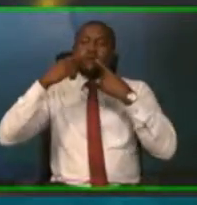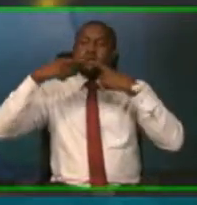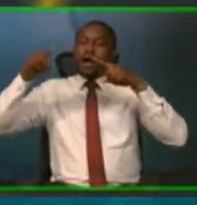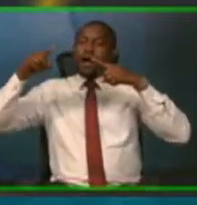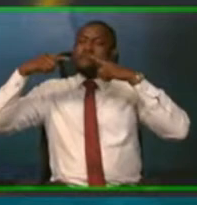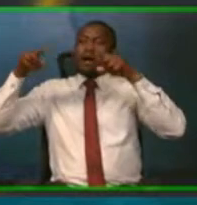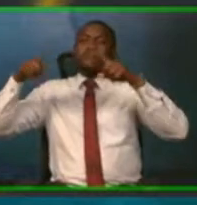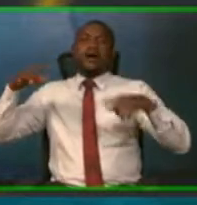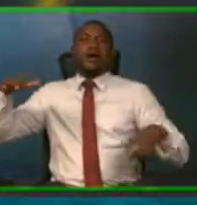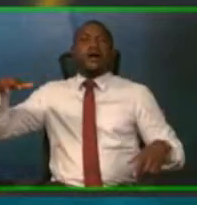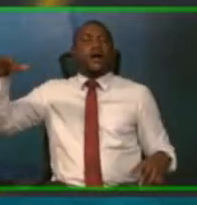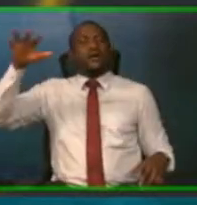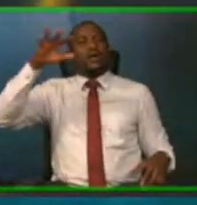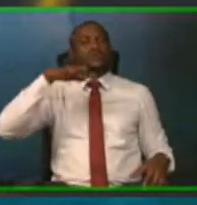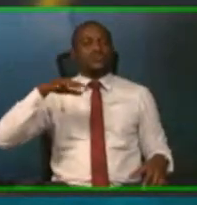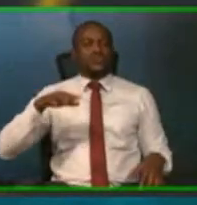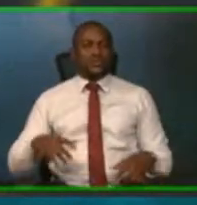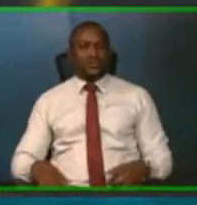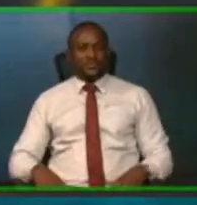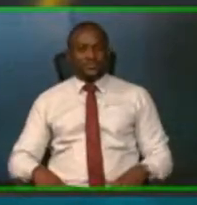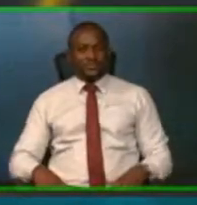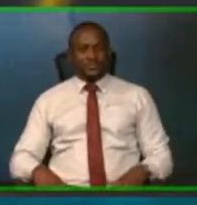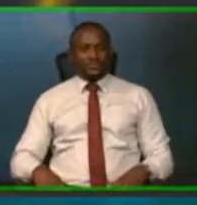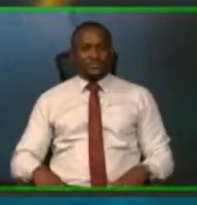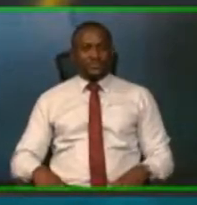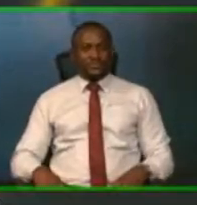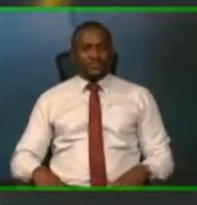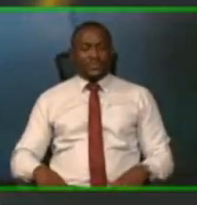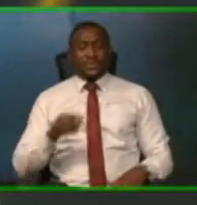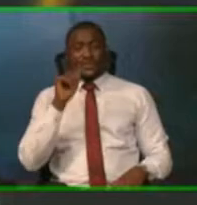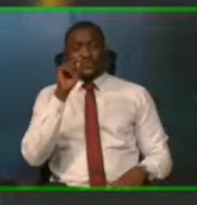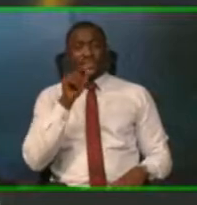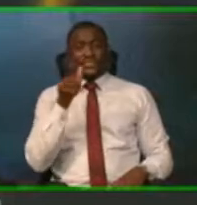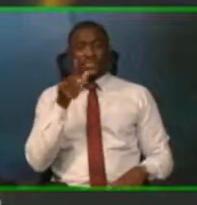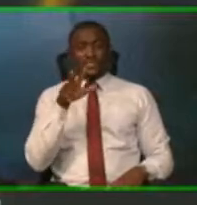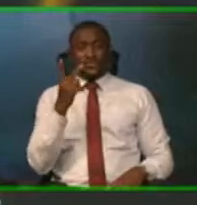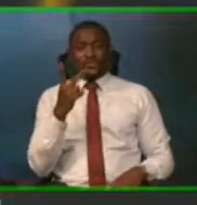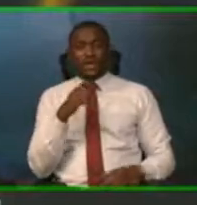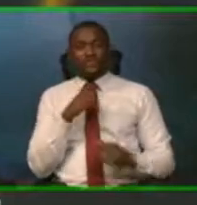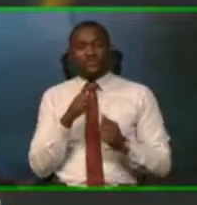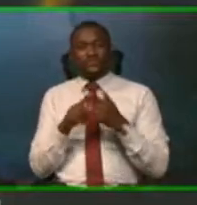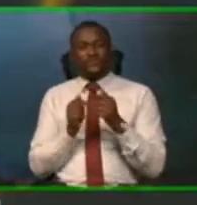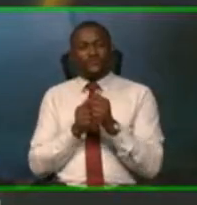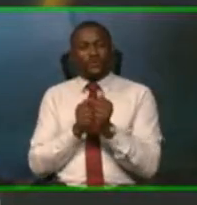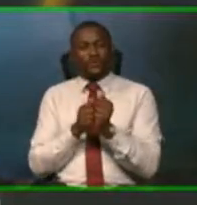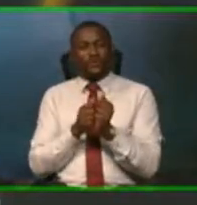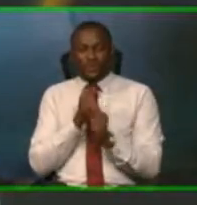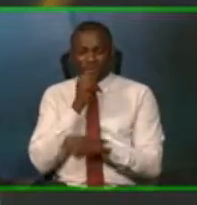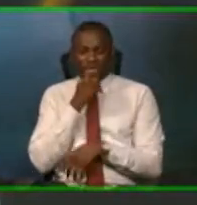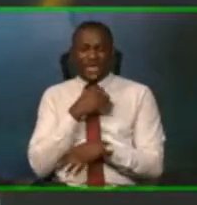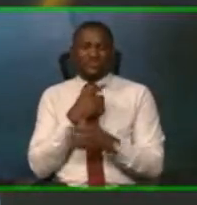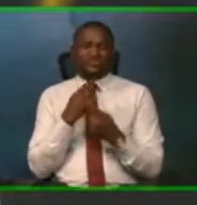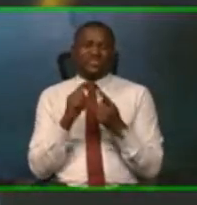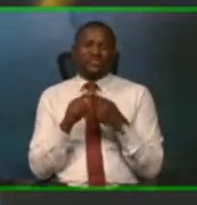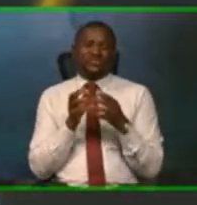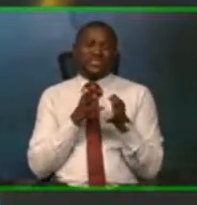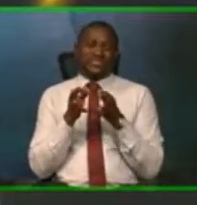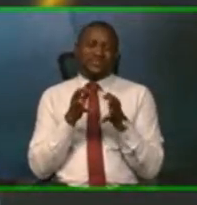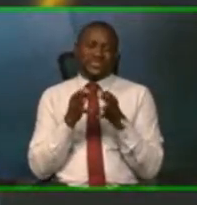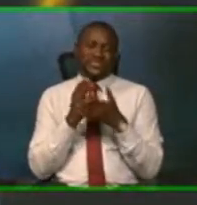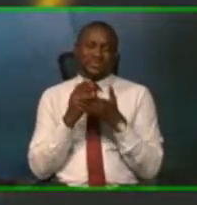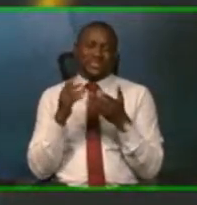regions. Please jump to verse 32 for sake of time. I want you to follow patiently. I'm trying to